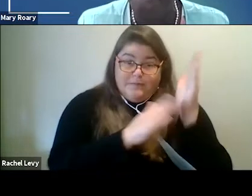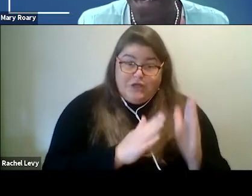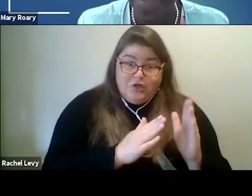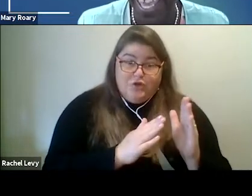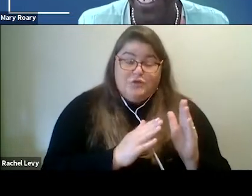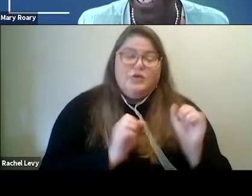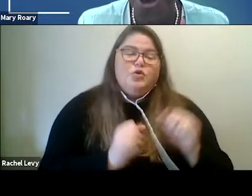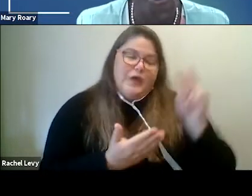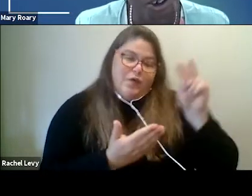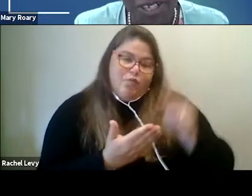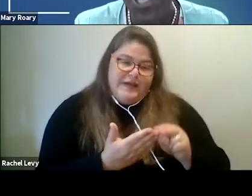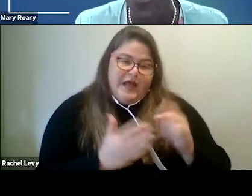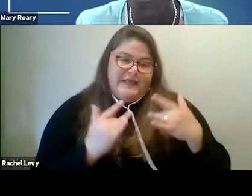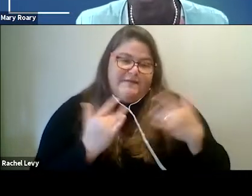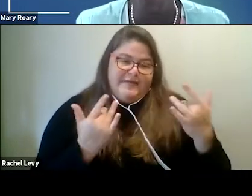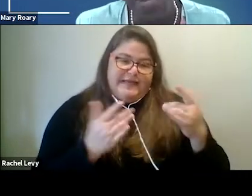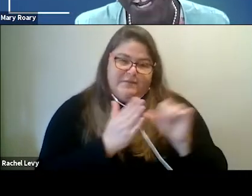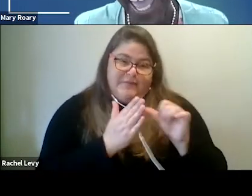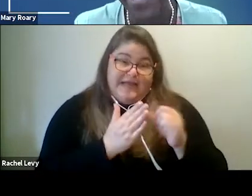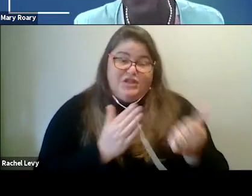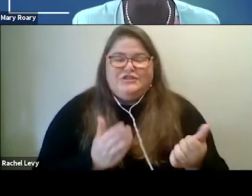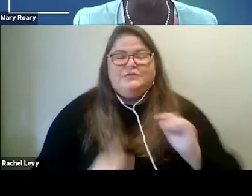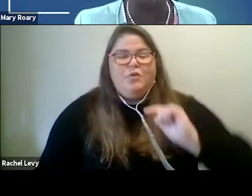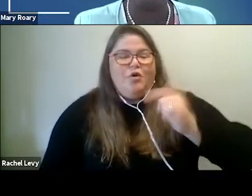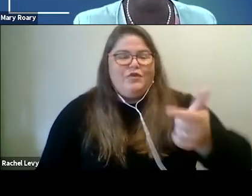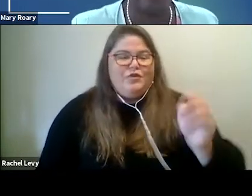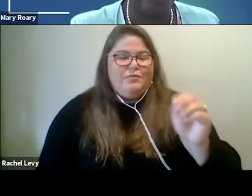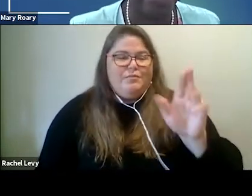the event page. Over to you, Mary Ann.